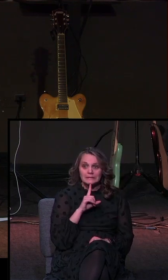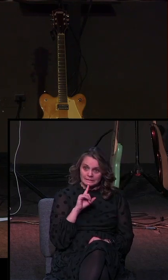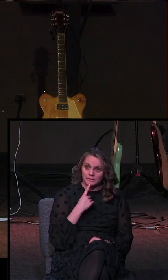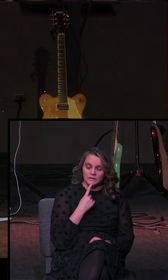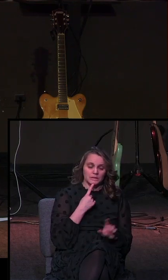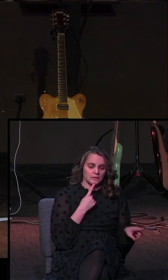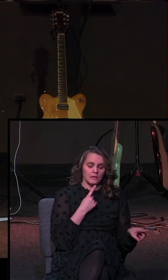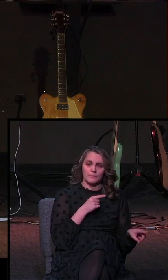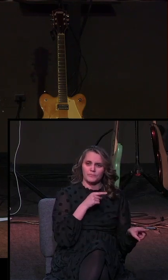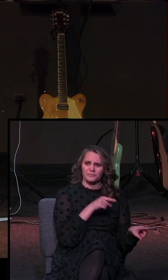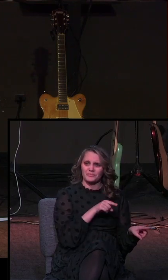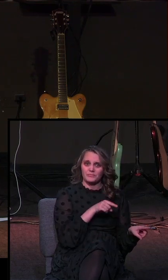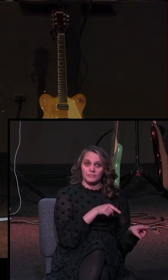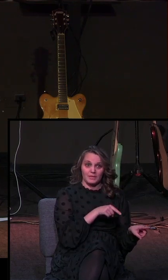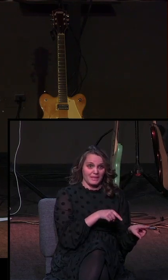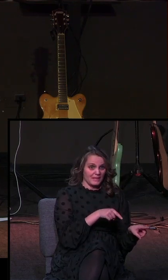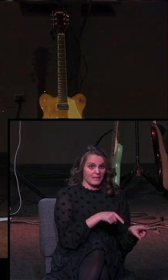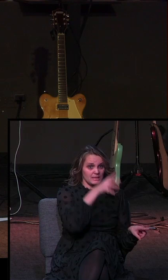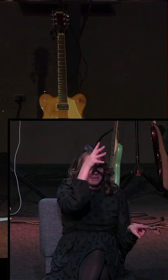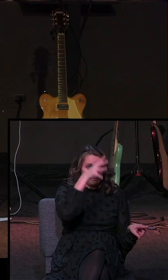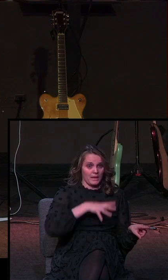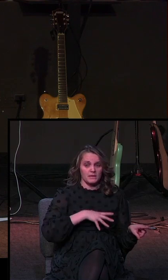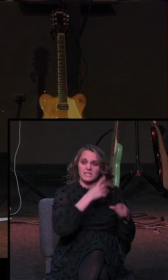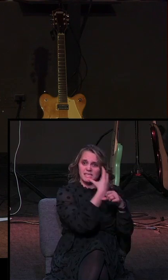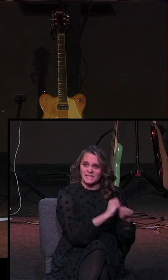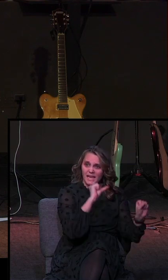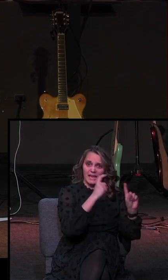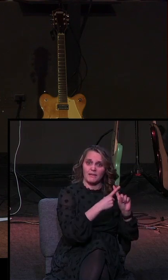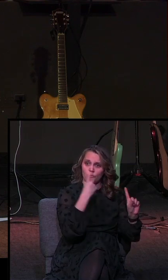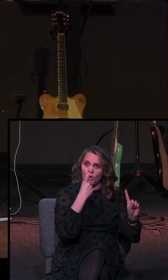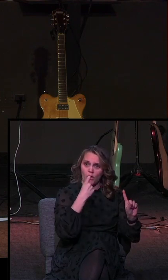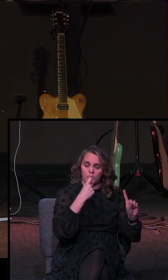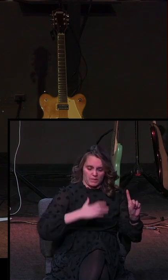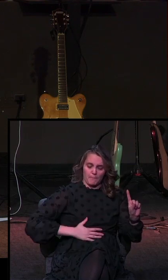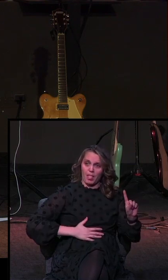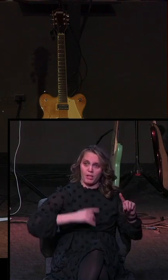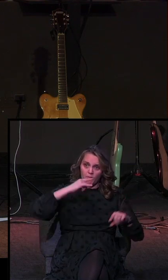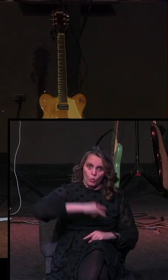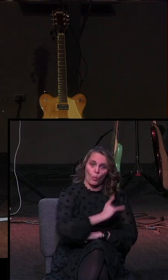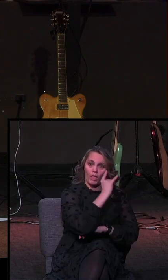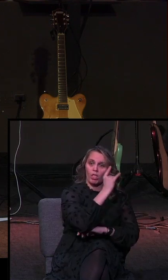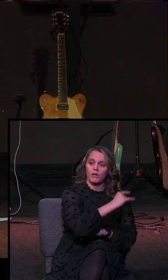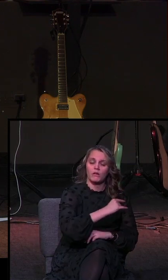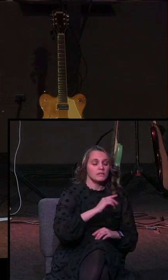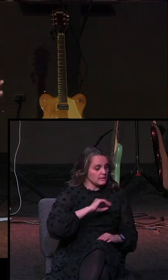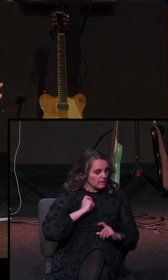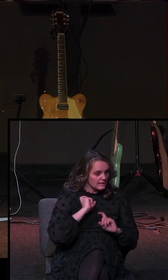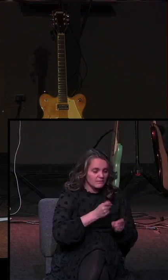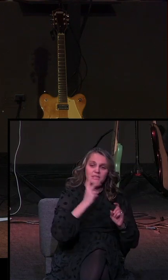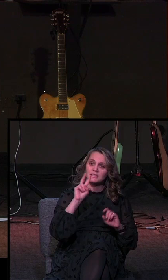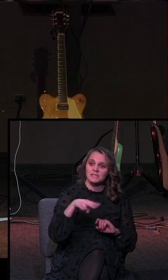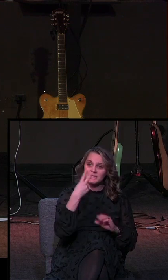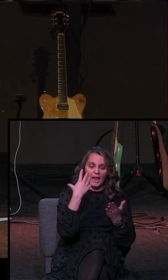guy who was rescued from the belly of the fish, given a second chance, goes to Nineveh, and they all, and you know, a good number